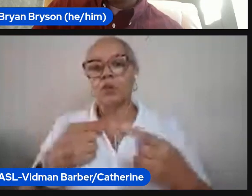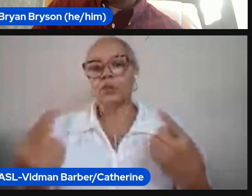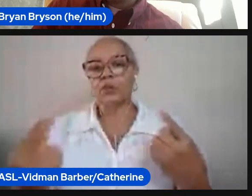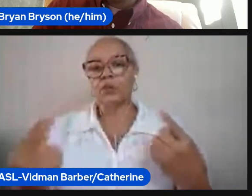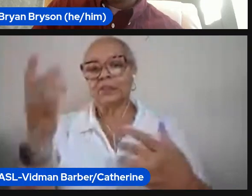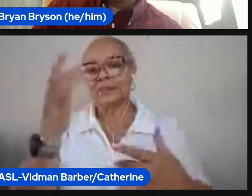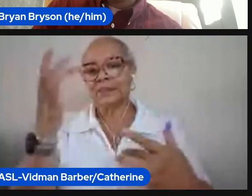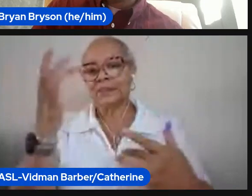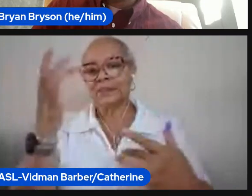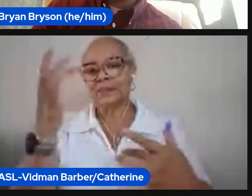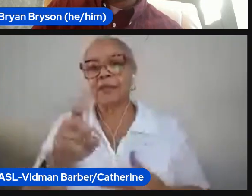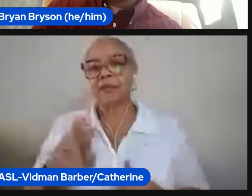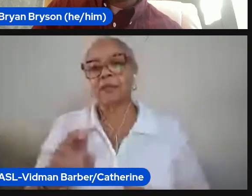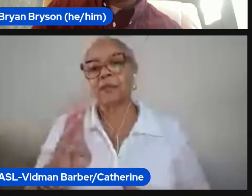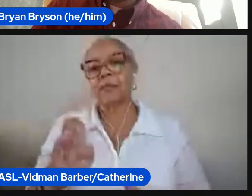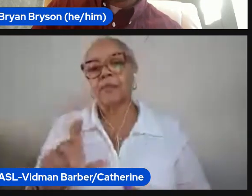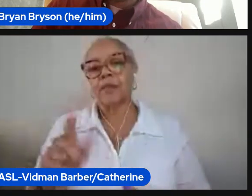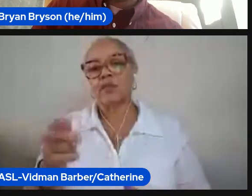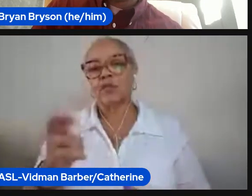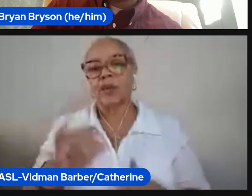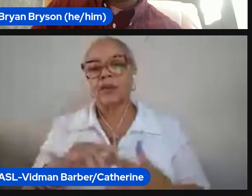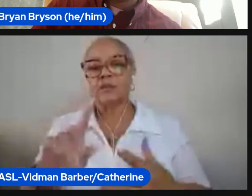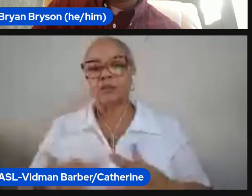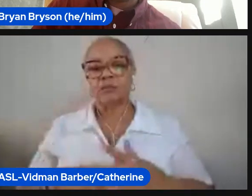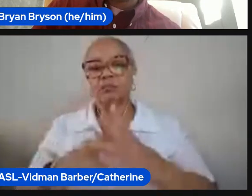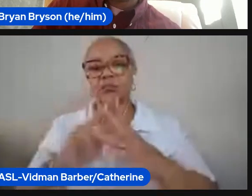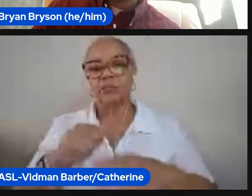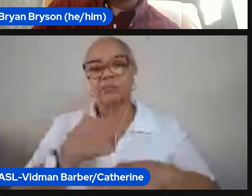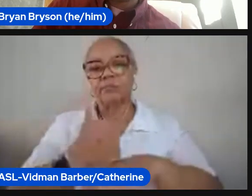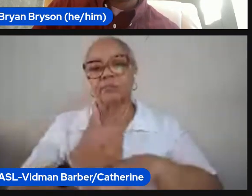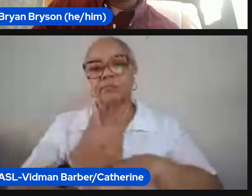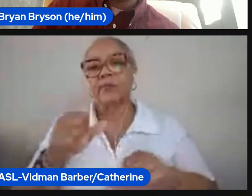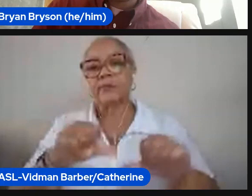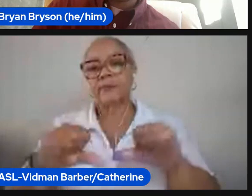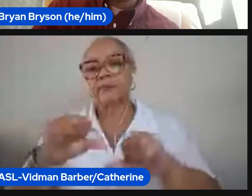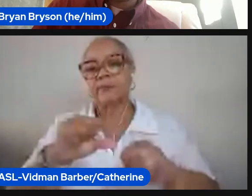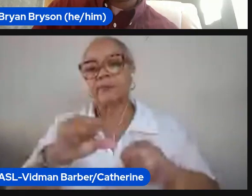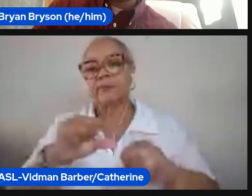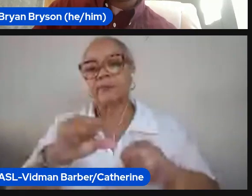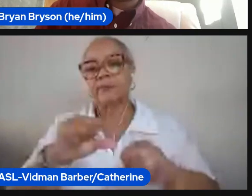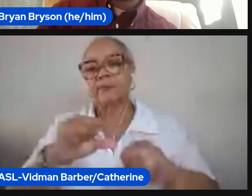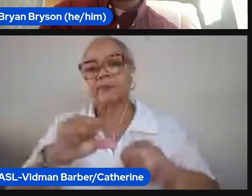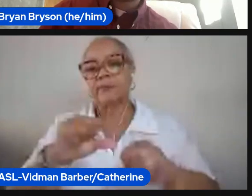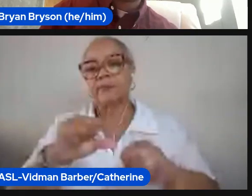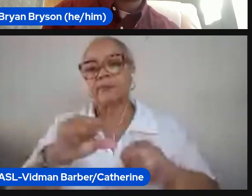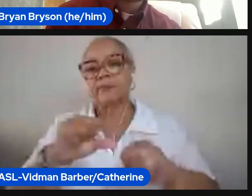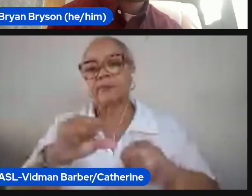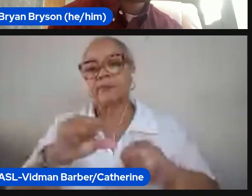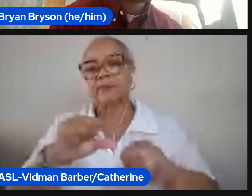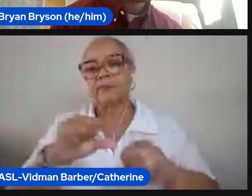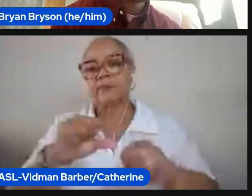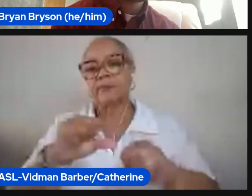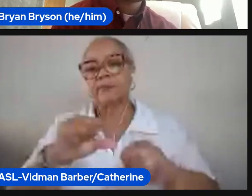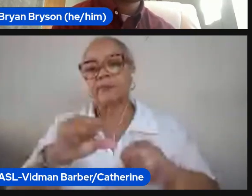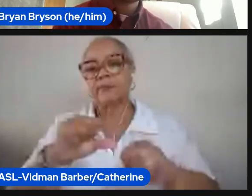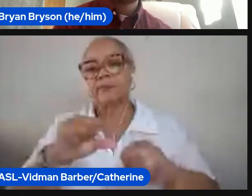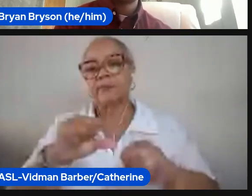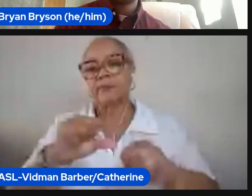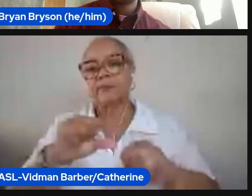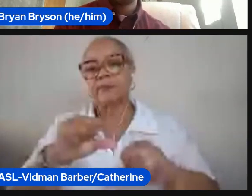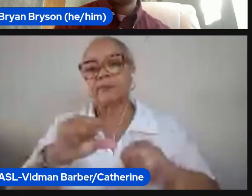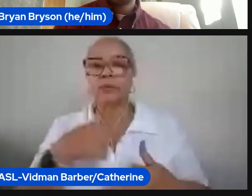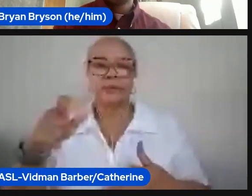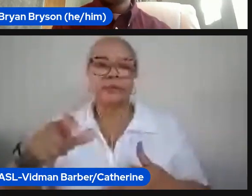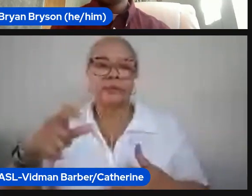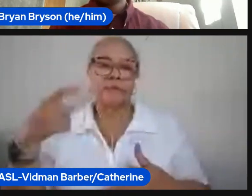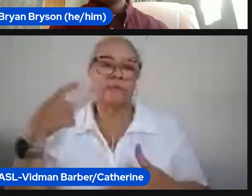Dr. Belgrave's dedication to merging scientific expertise with cutting-edge technology is all that we need